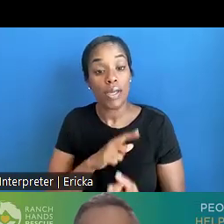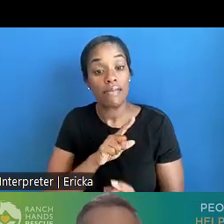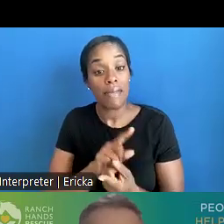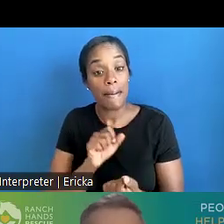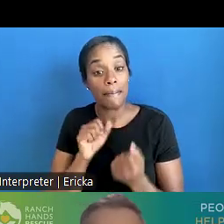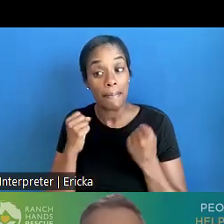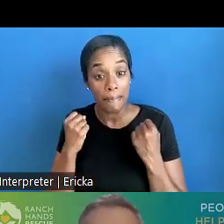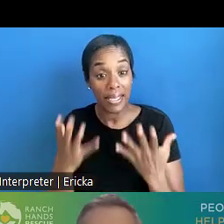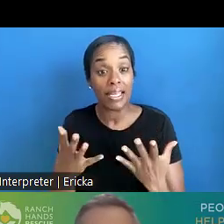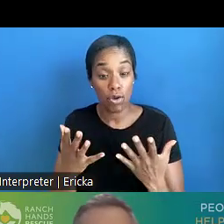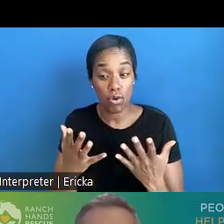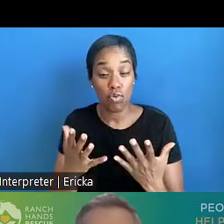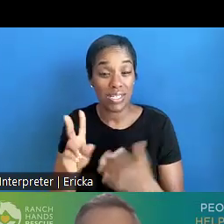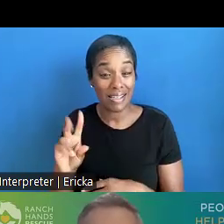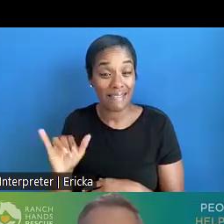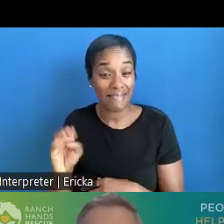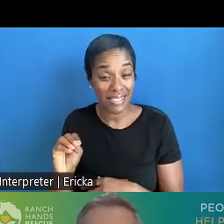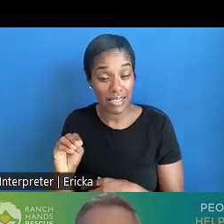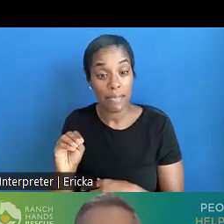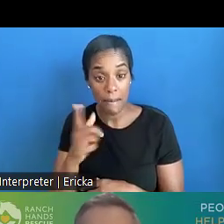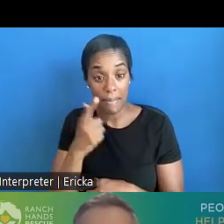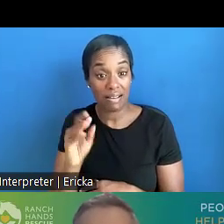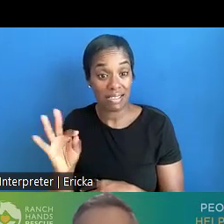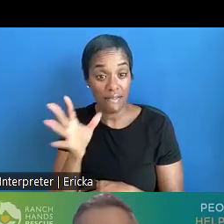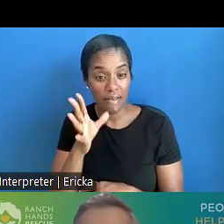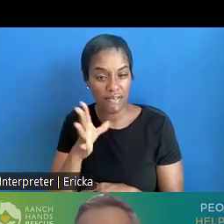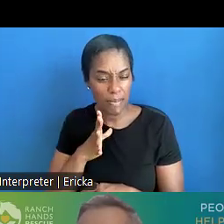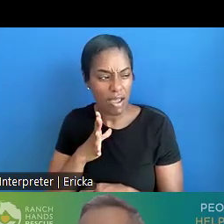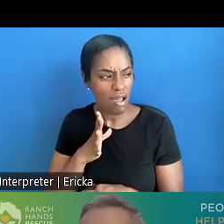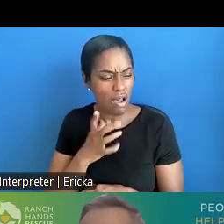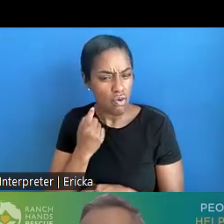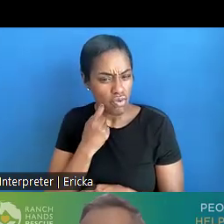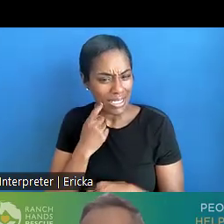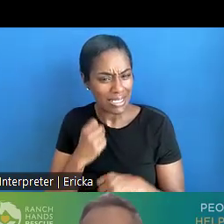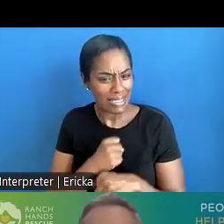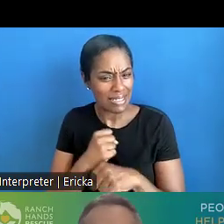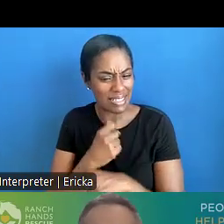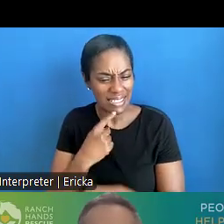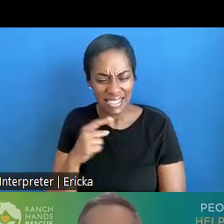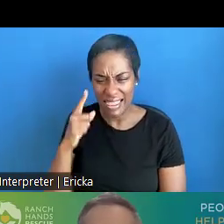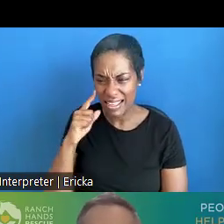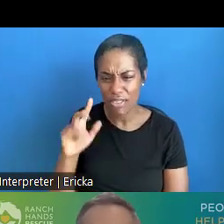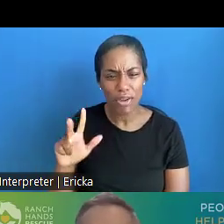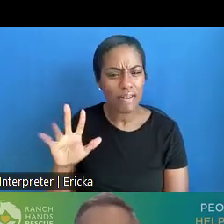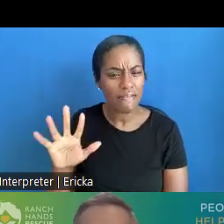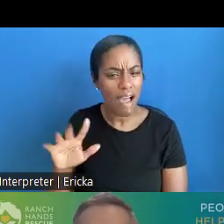by a female. In fact, I think the latest stat is that about 35 to 38%, if I remember correctly, of